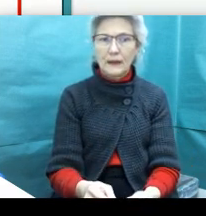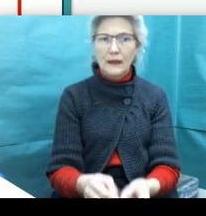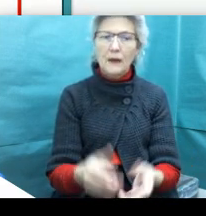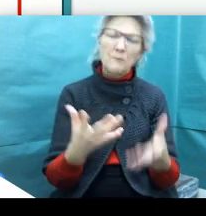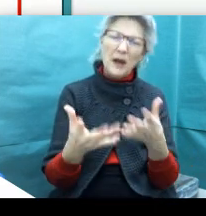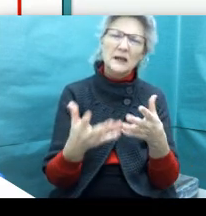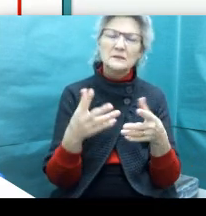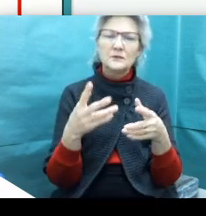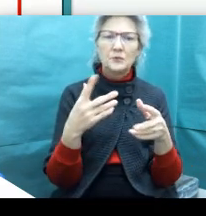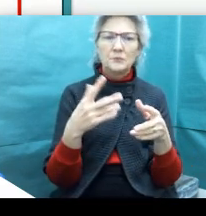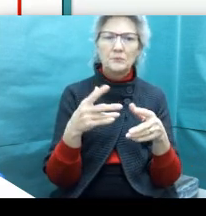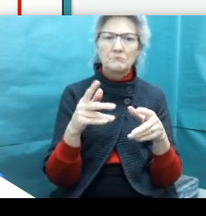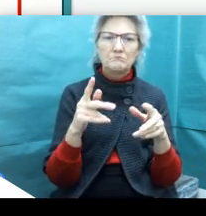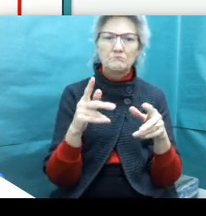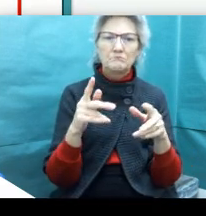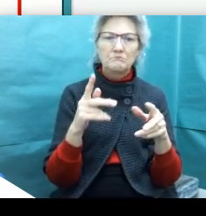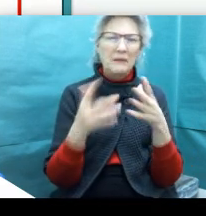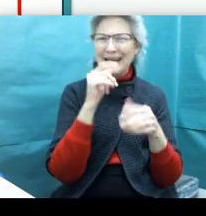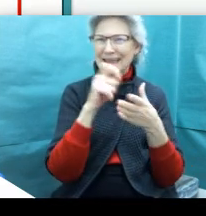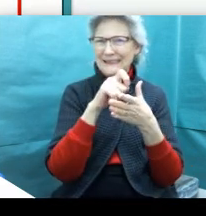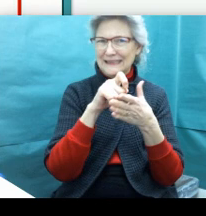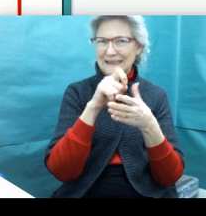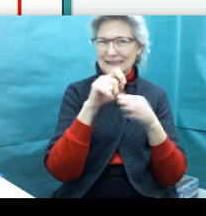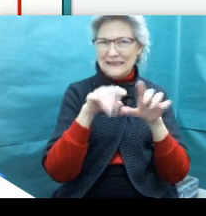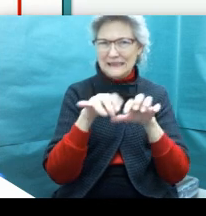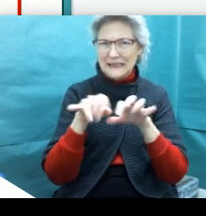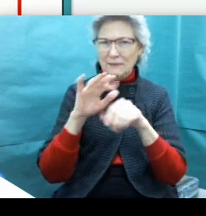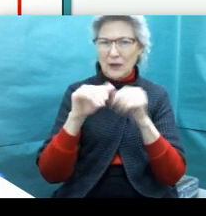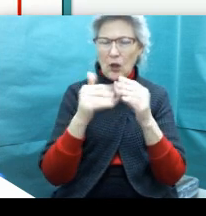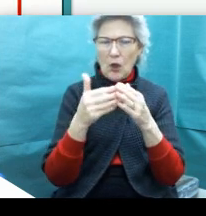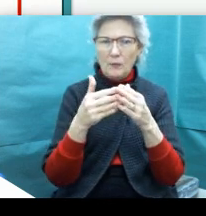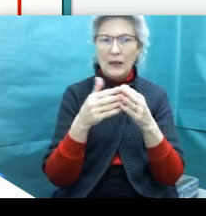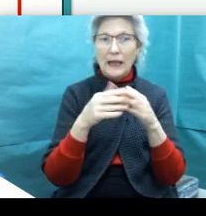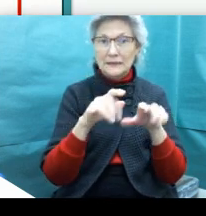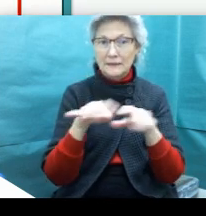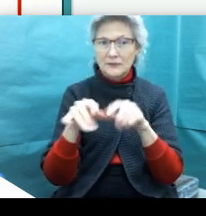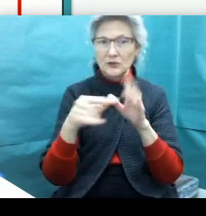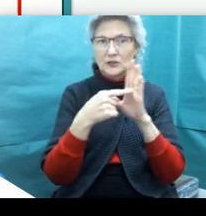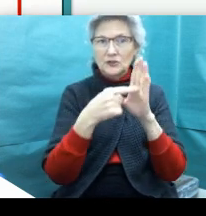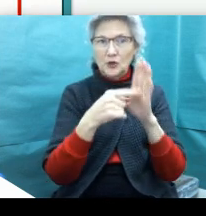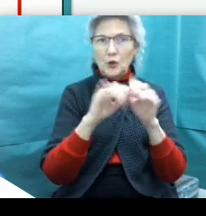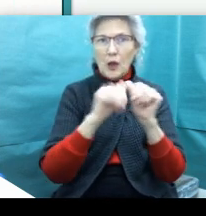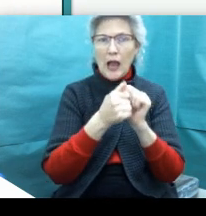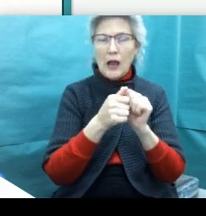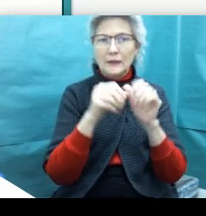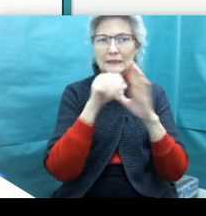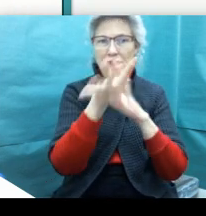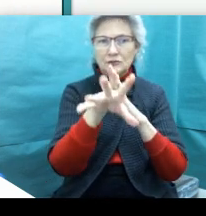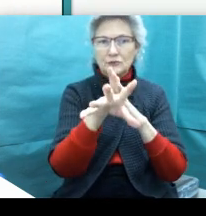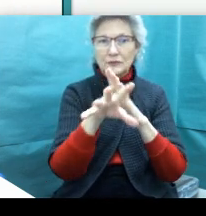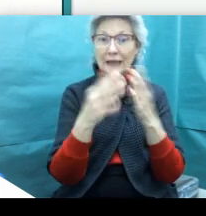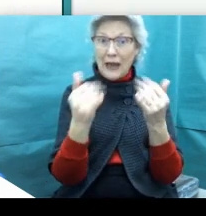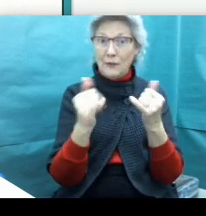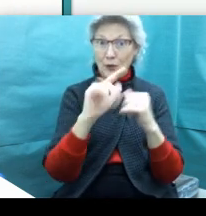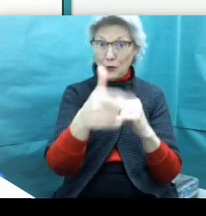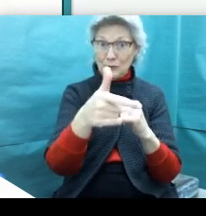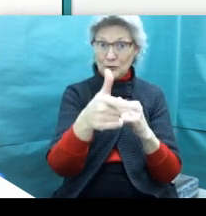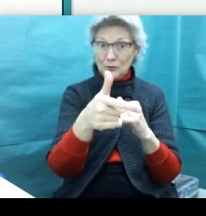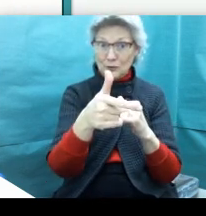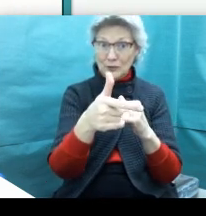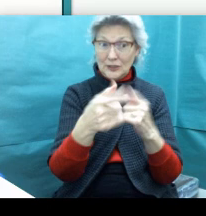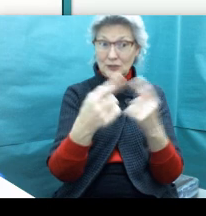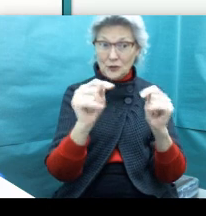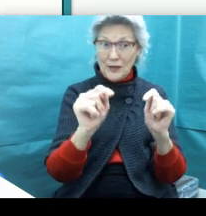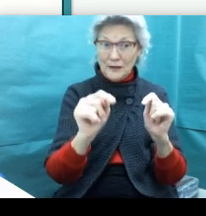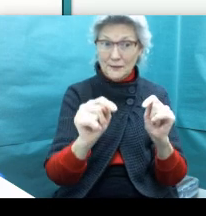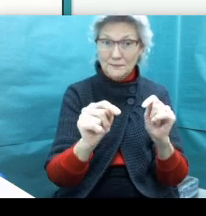are you're probably not going to type yours. I just typed it so that I could show you the format on slides. All right, so now it's your turn to give it a